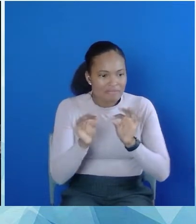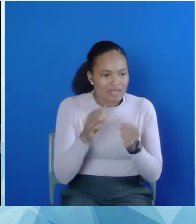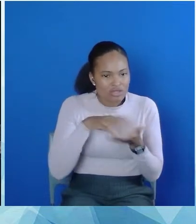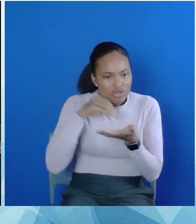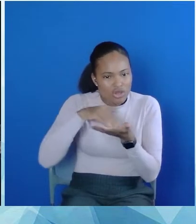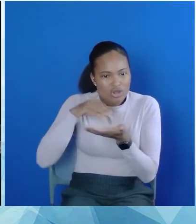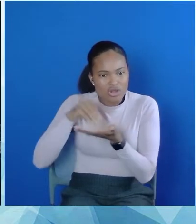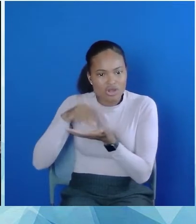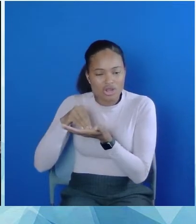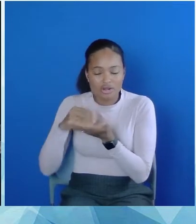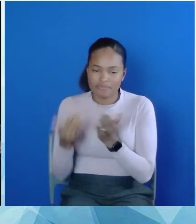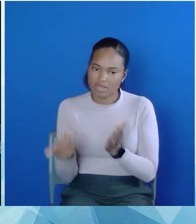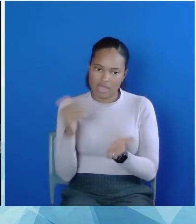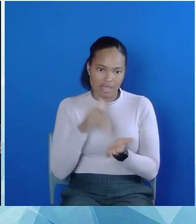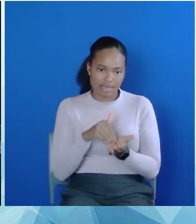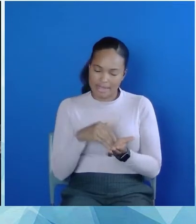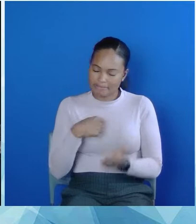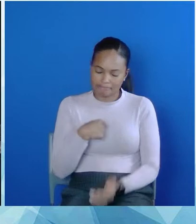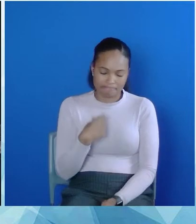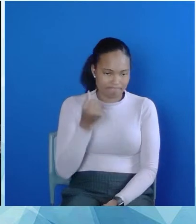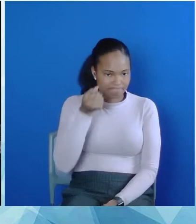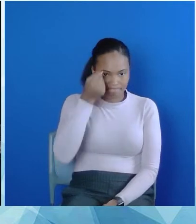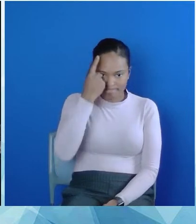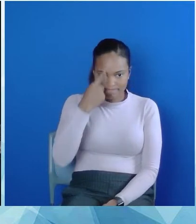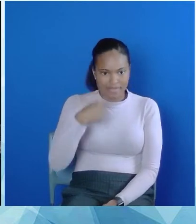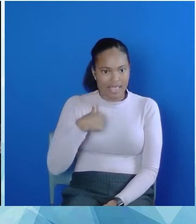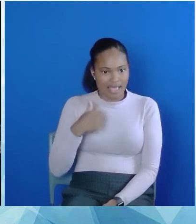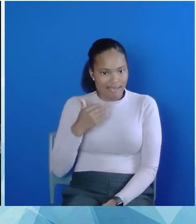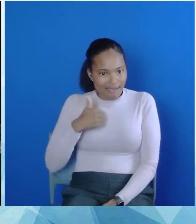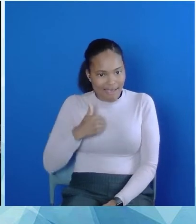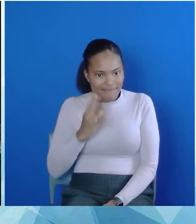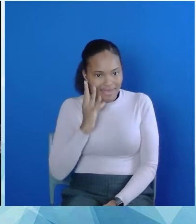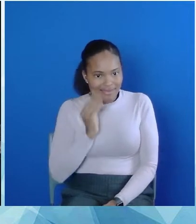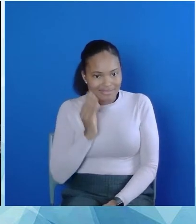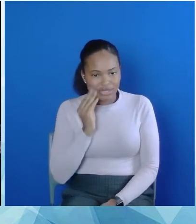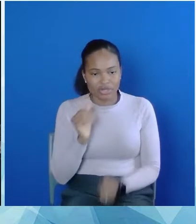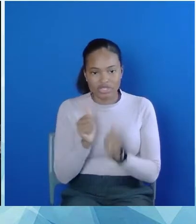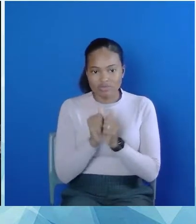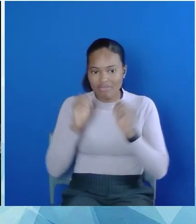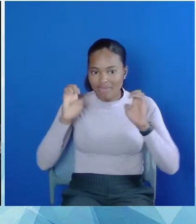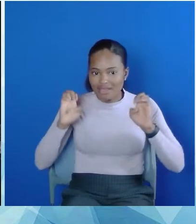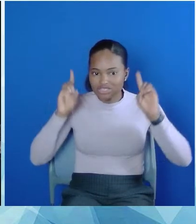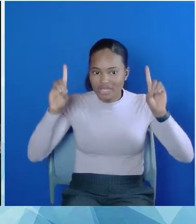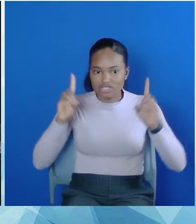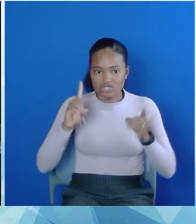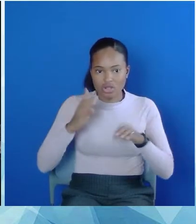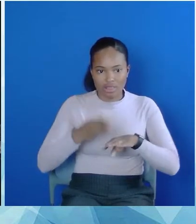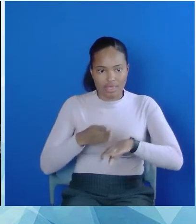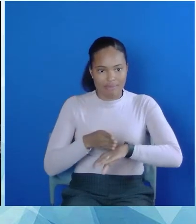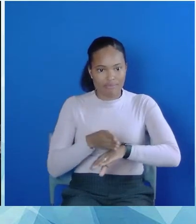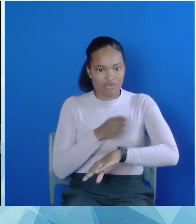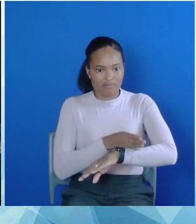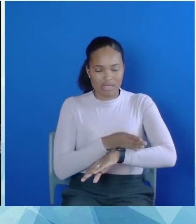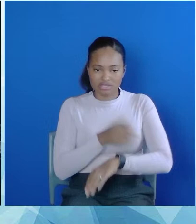Again, I know that firsthand. Educational improvement, it's one-on-one. You have to